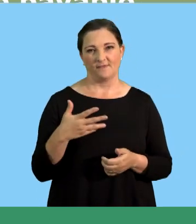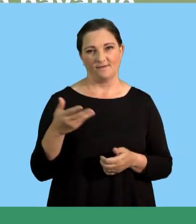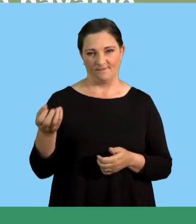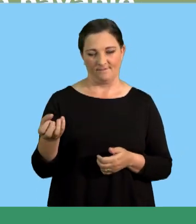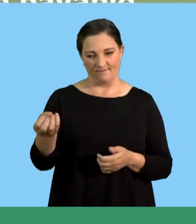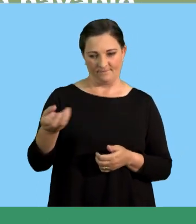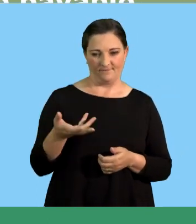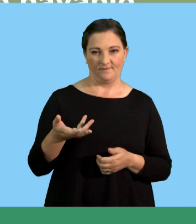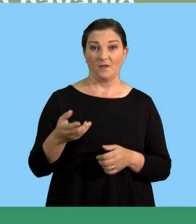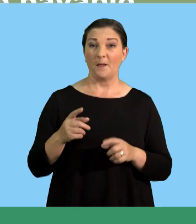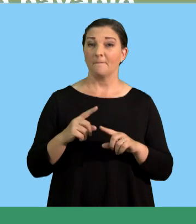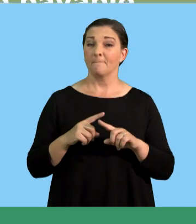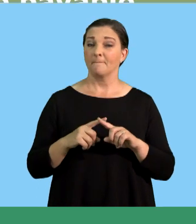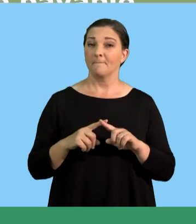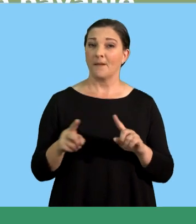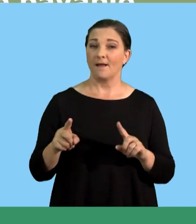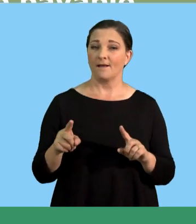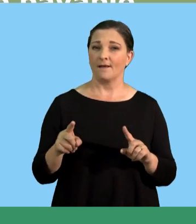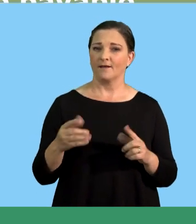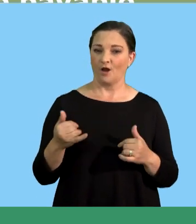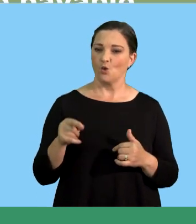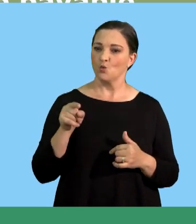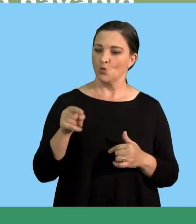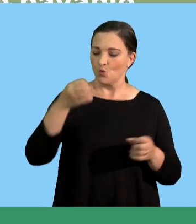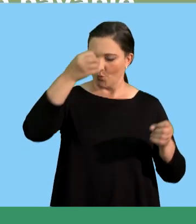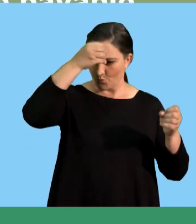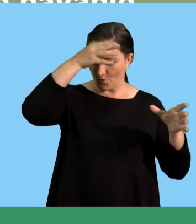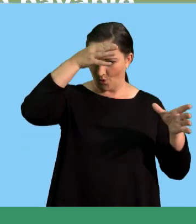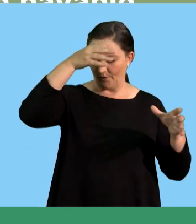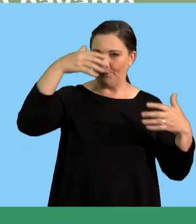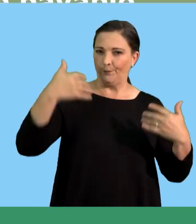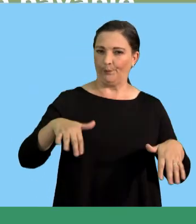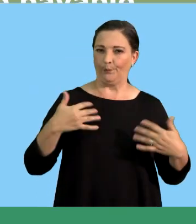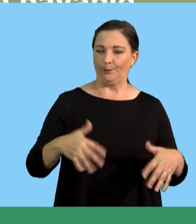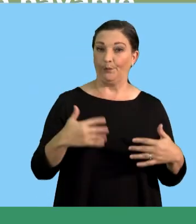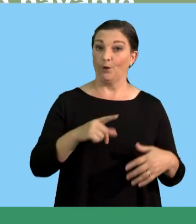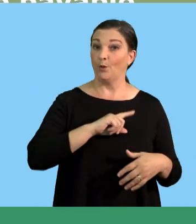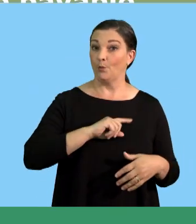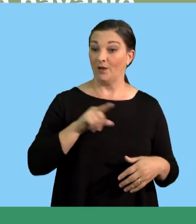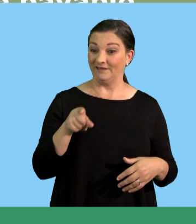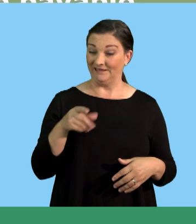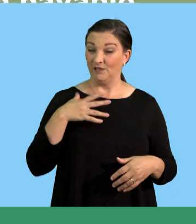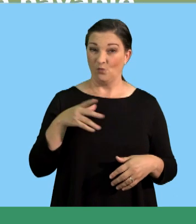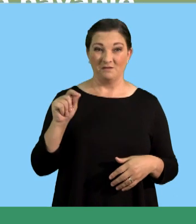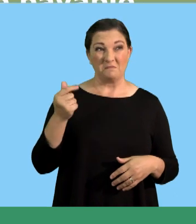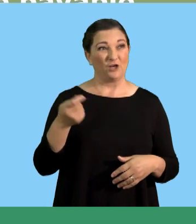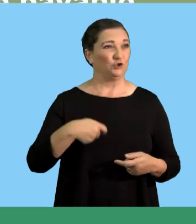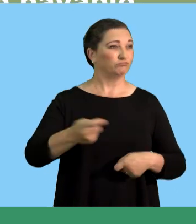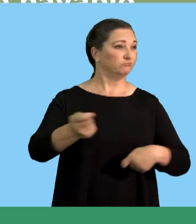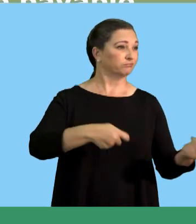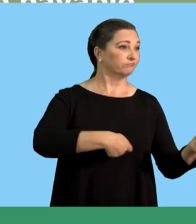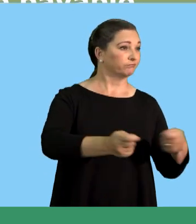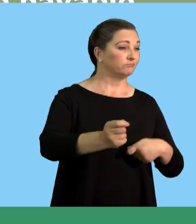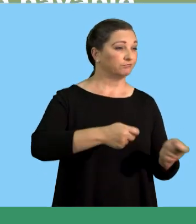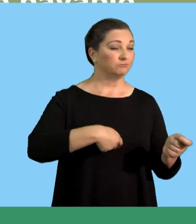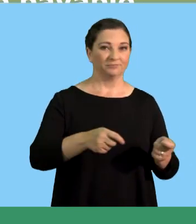500,000. But Tadeo is a very, very smart young man because Tadeo now decides to invest